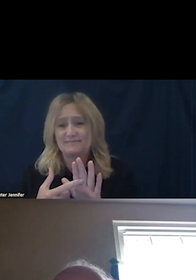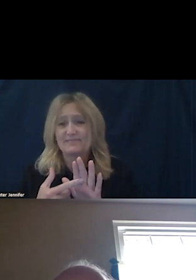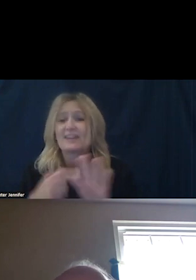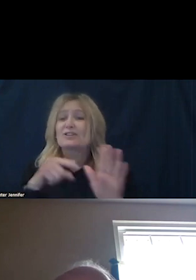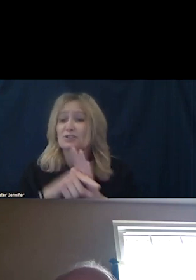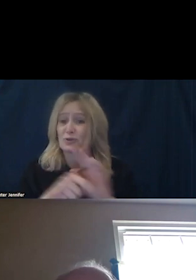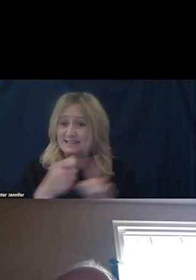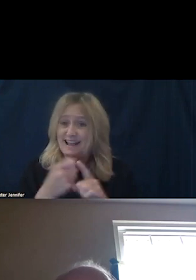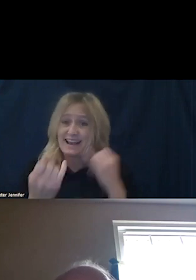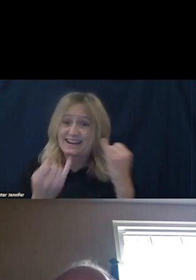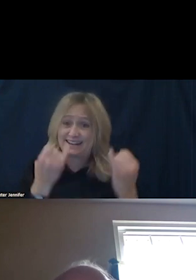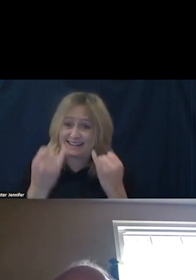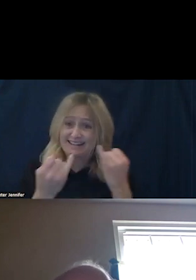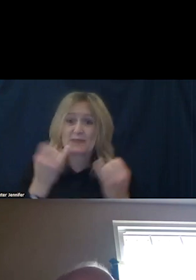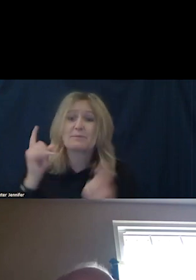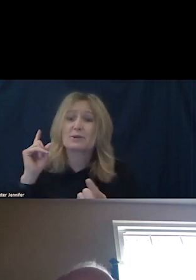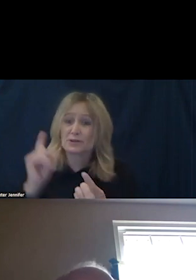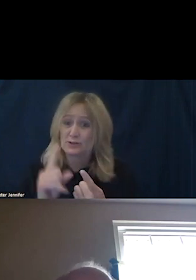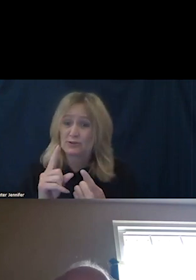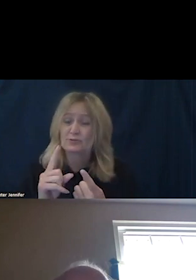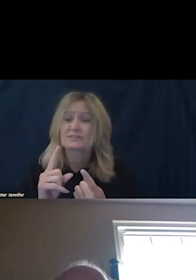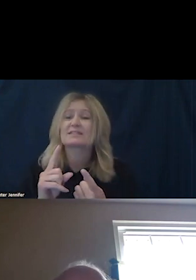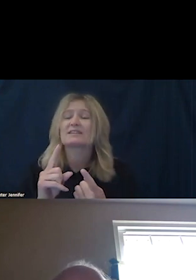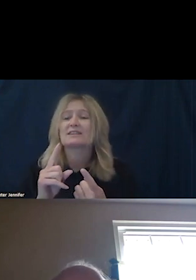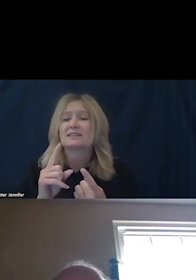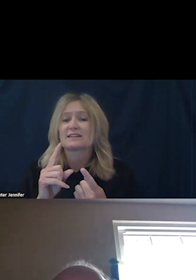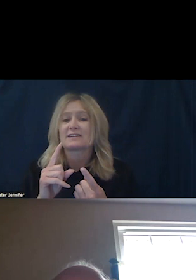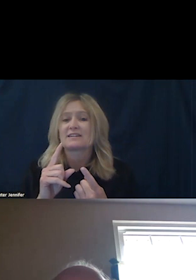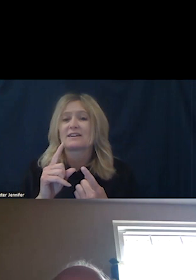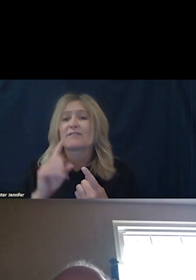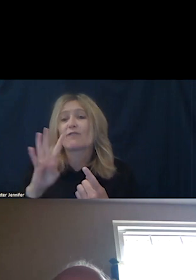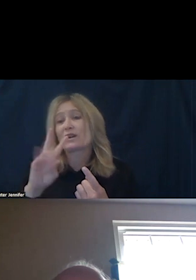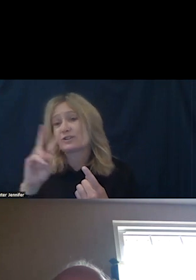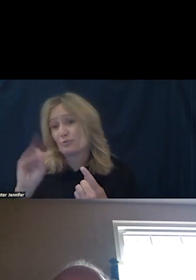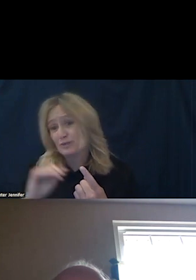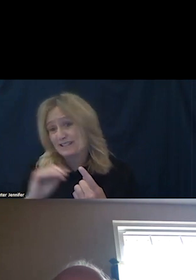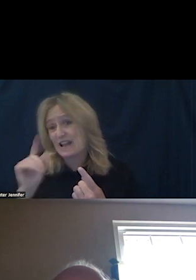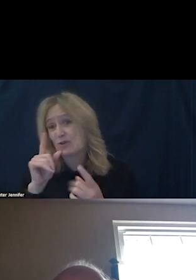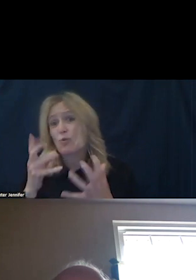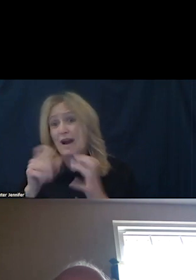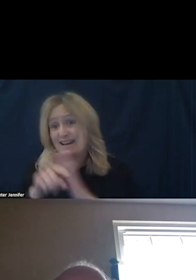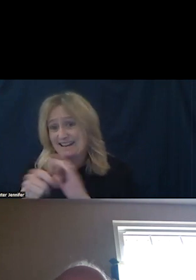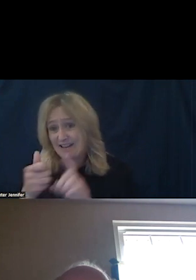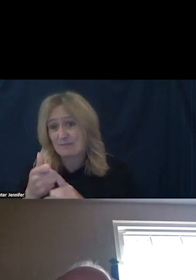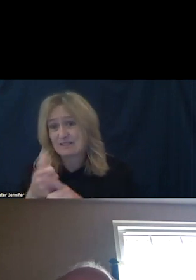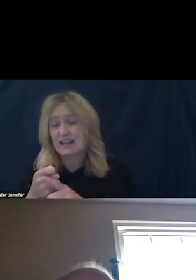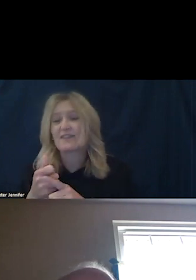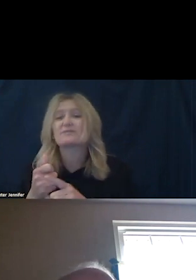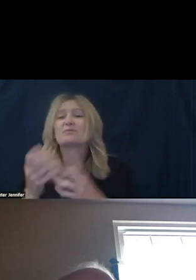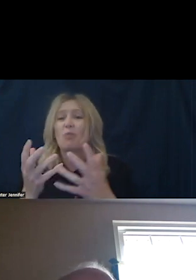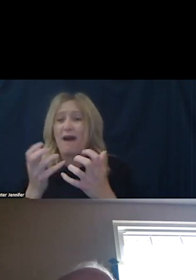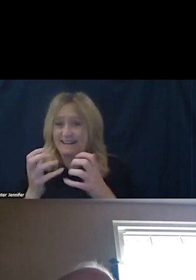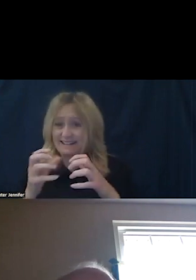suicidal ideation was able to be reduced on the call, 42% of those who had been suicidal experienced a recurrence